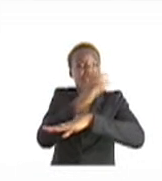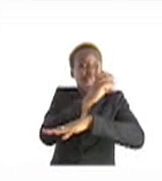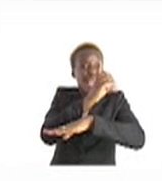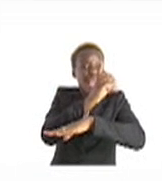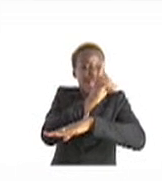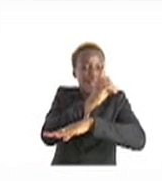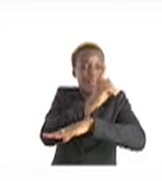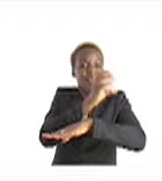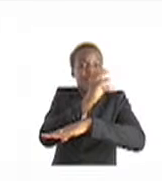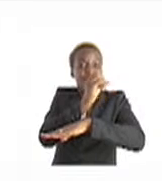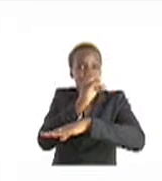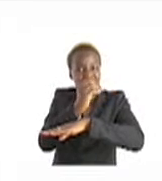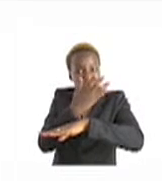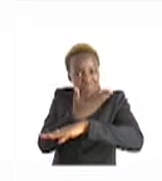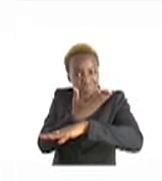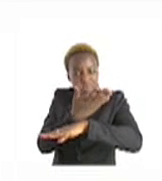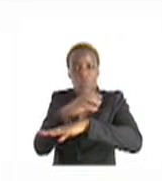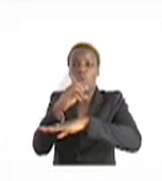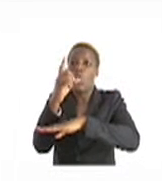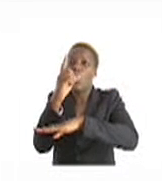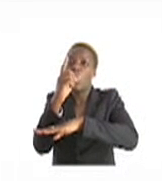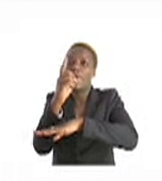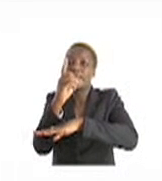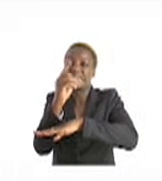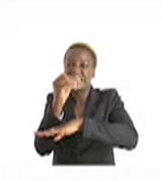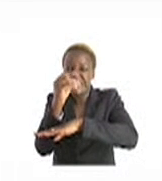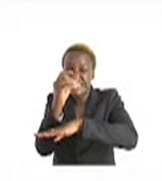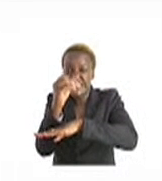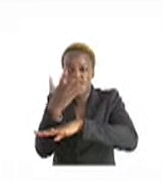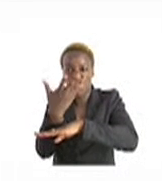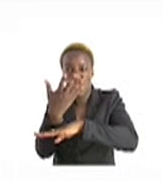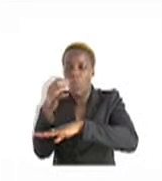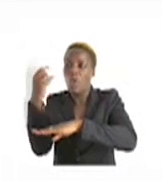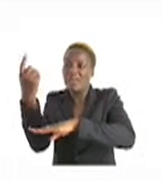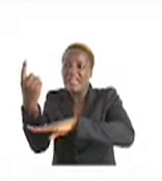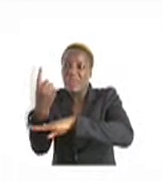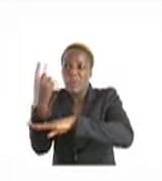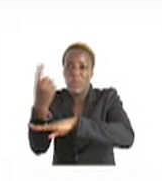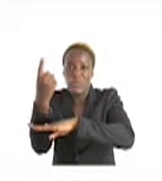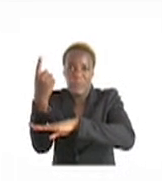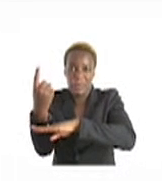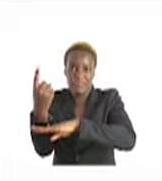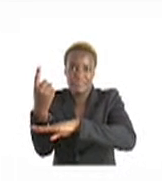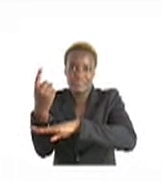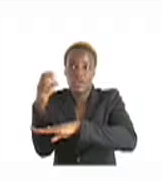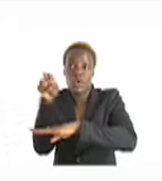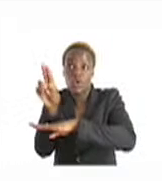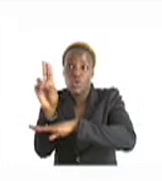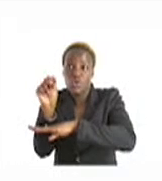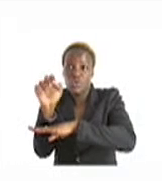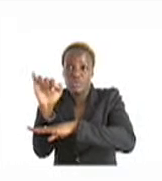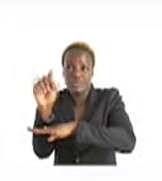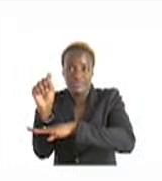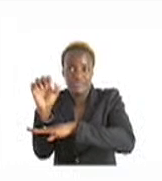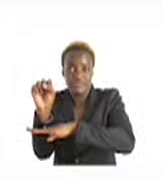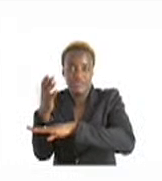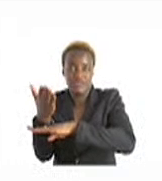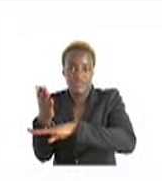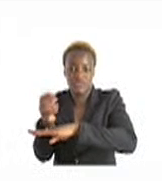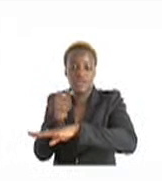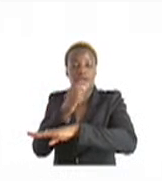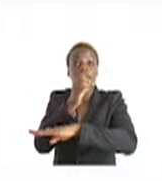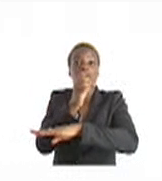at the place for the tens, or is it at the place for the units? We can see the middle one stands for